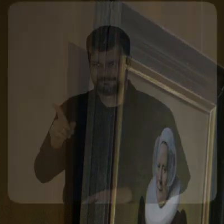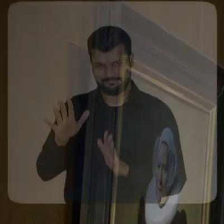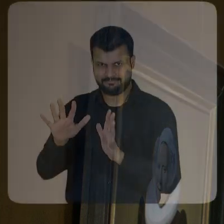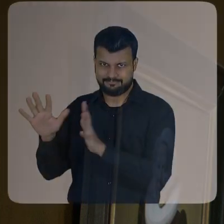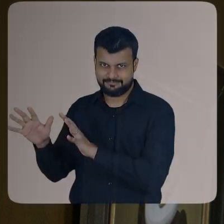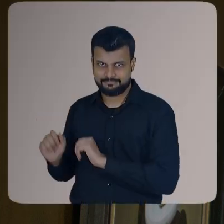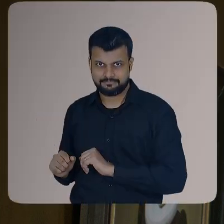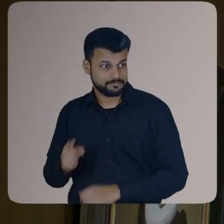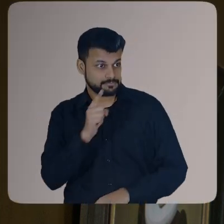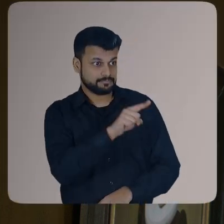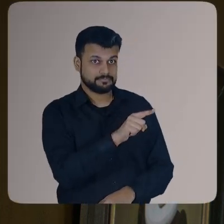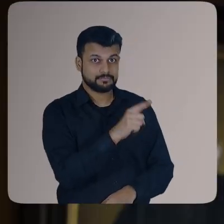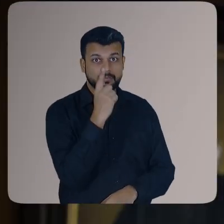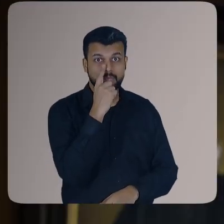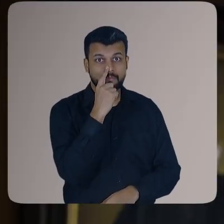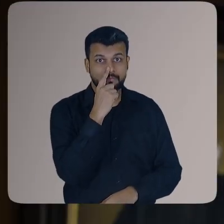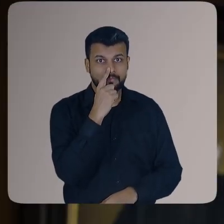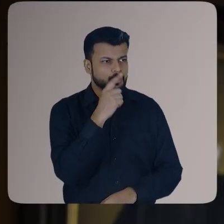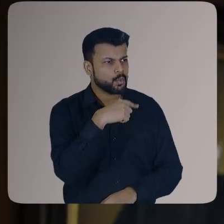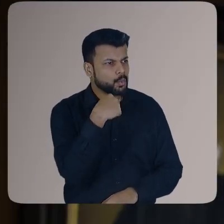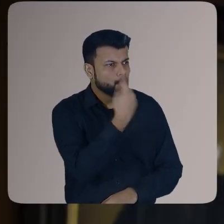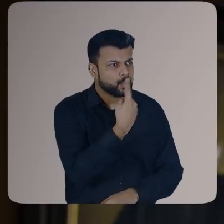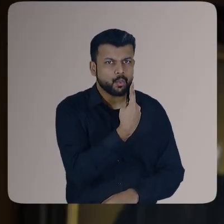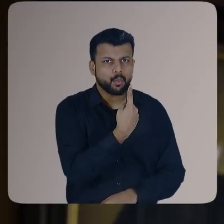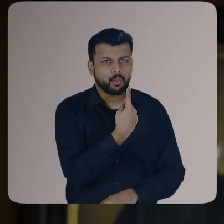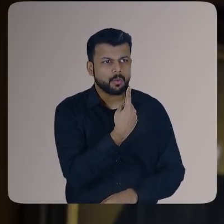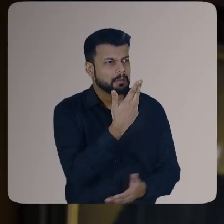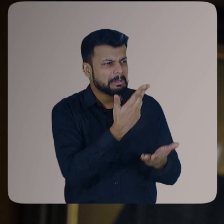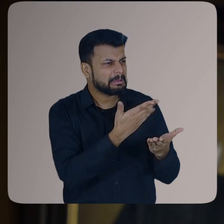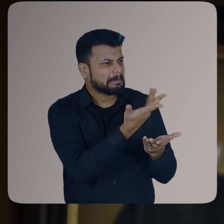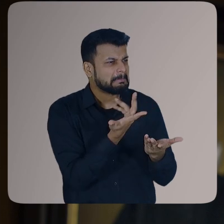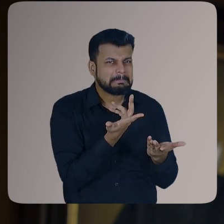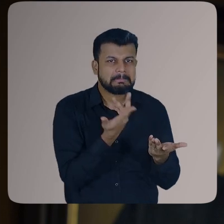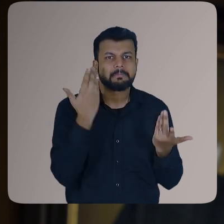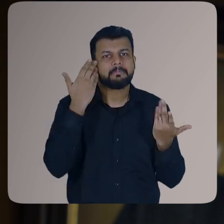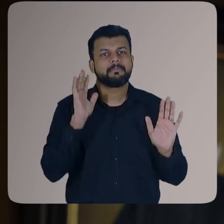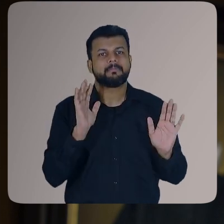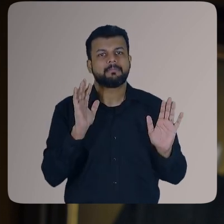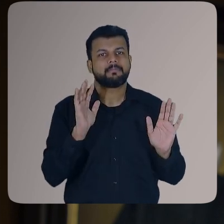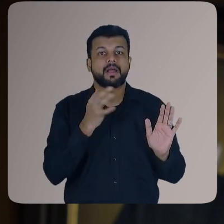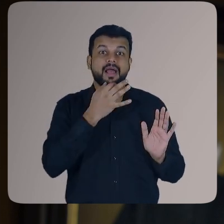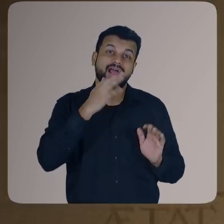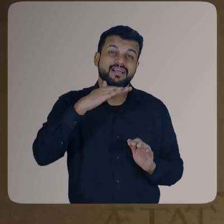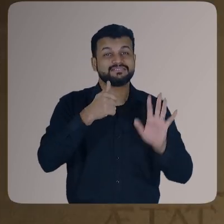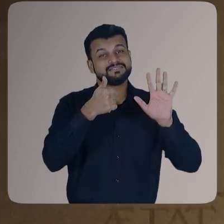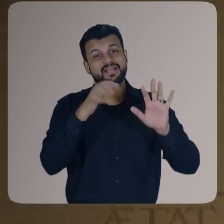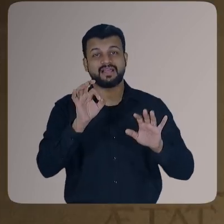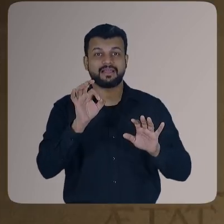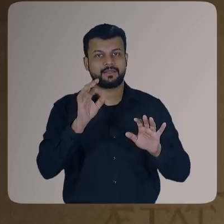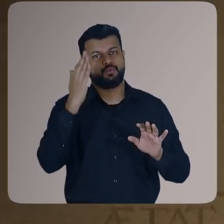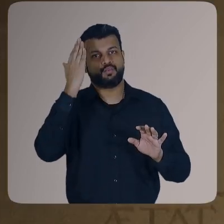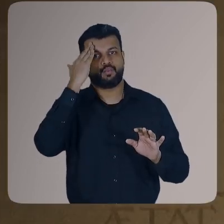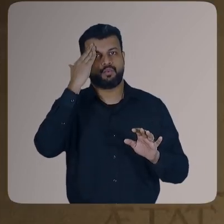In contrast to the photograph of the Maharani, almost nothing is known about the subject of Frans Hals's portrait, apart from